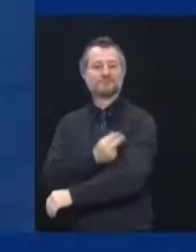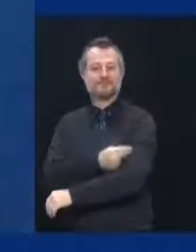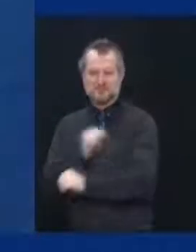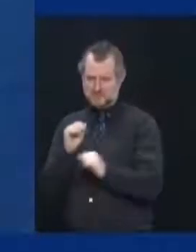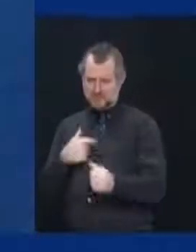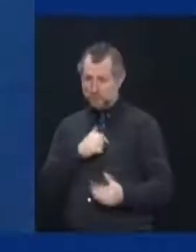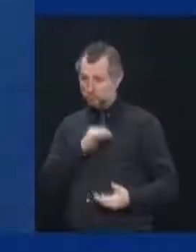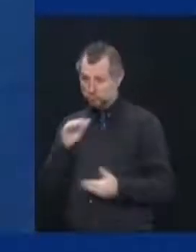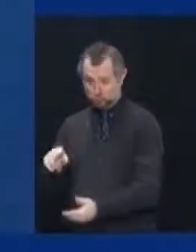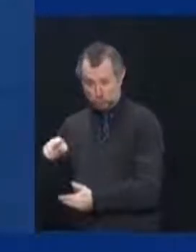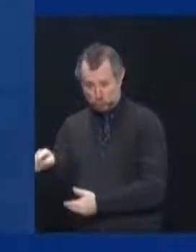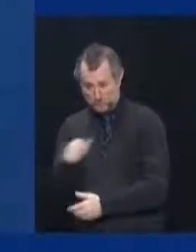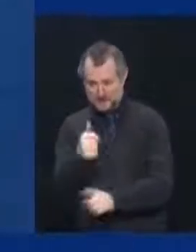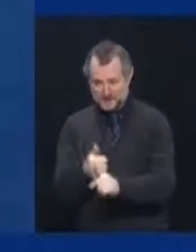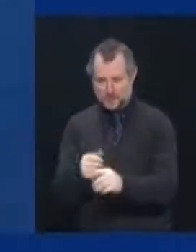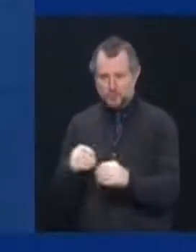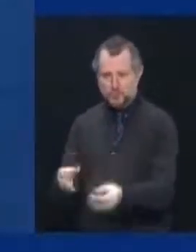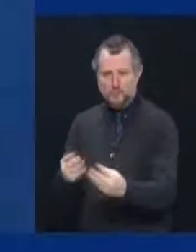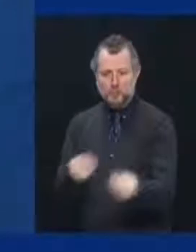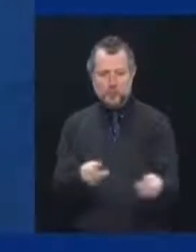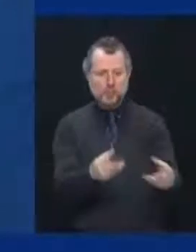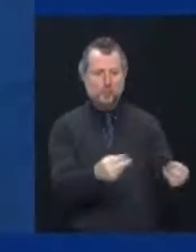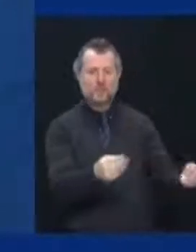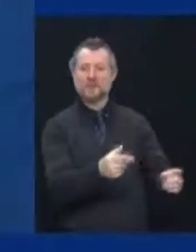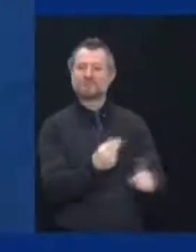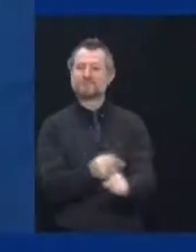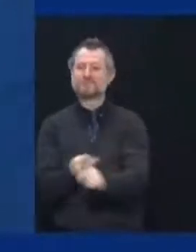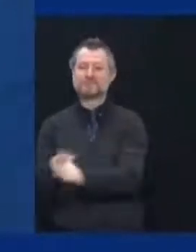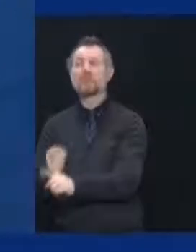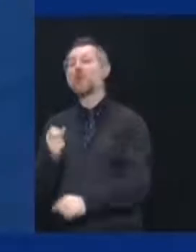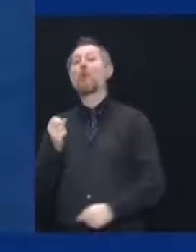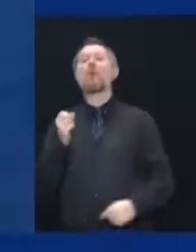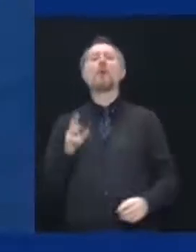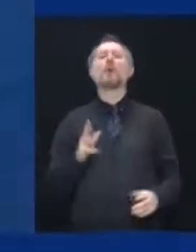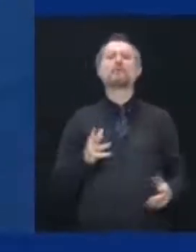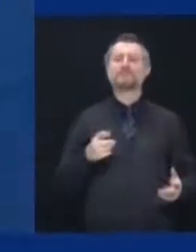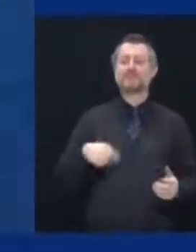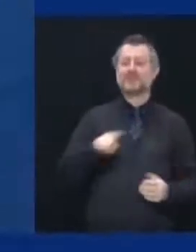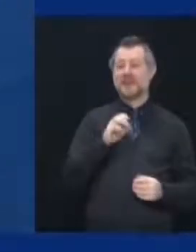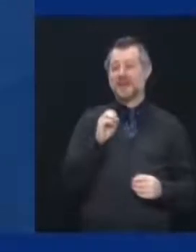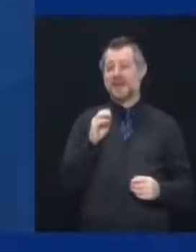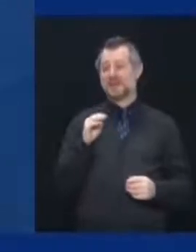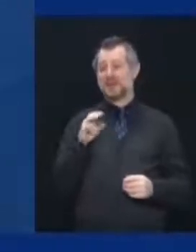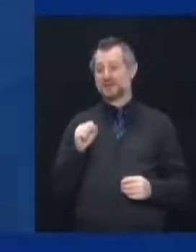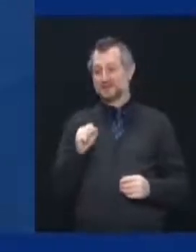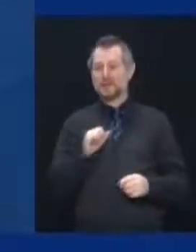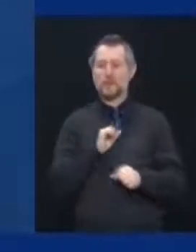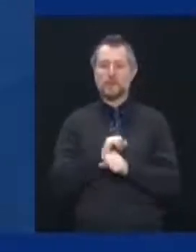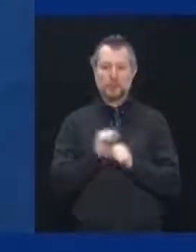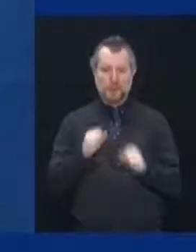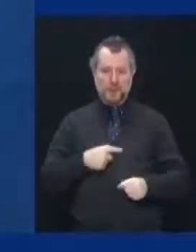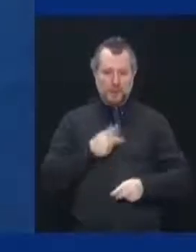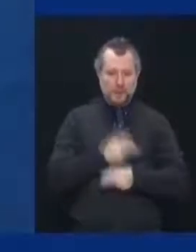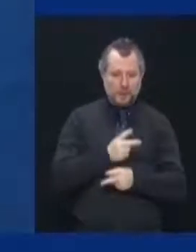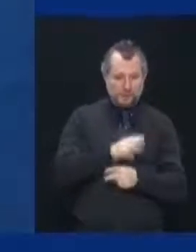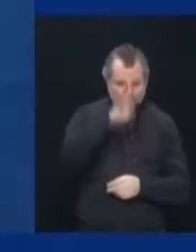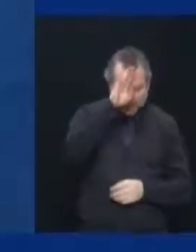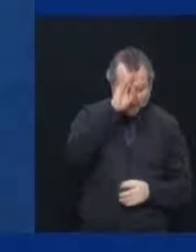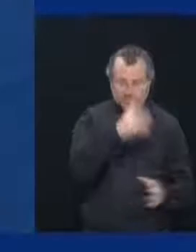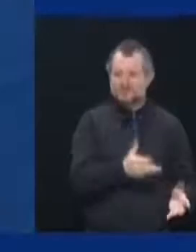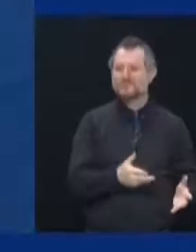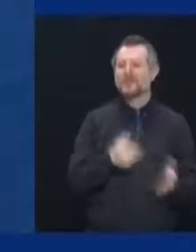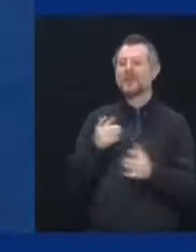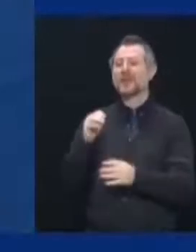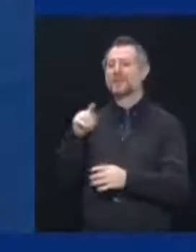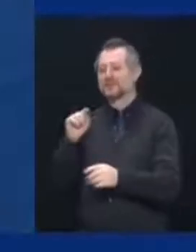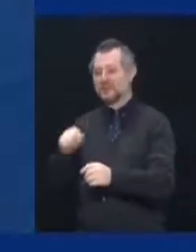it to your provider, or if your EMS workers can do your fire department, your EMS workers